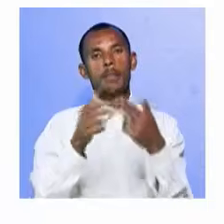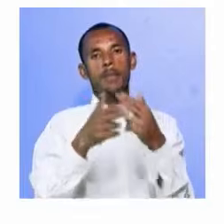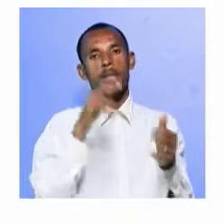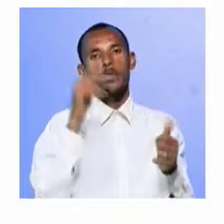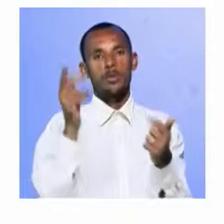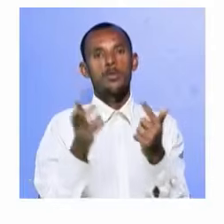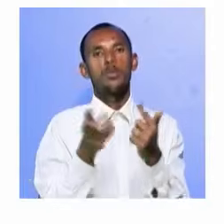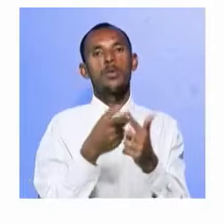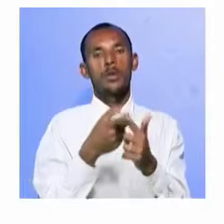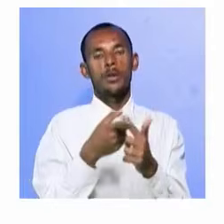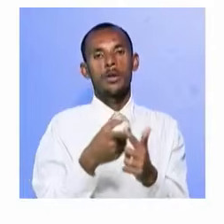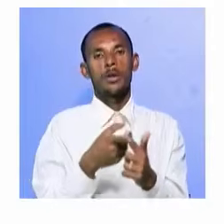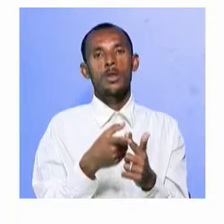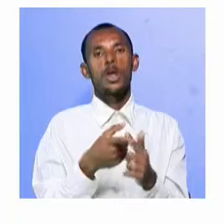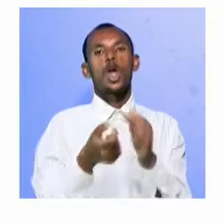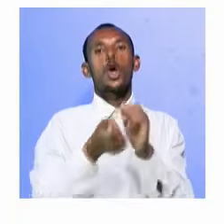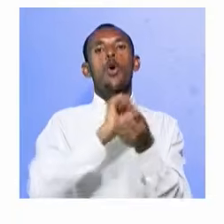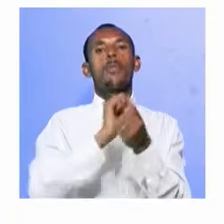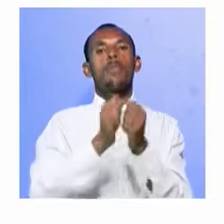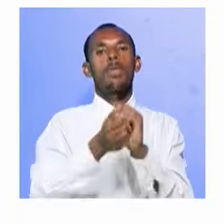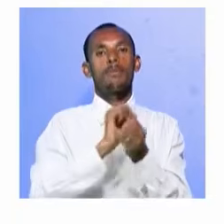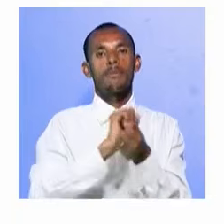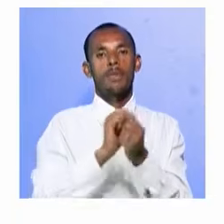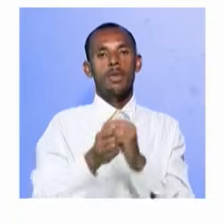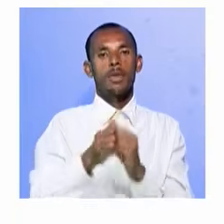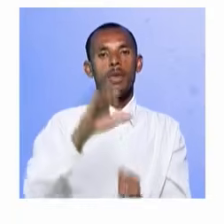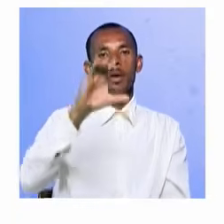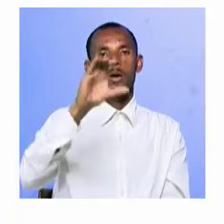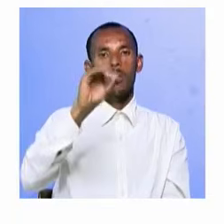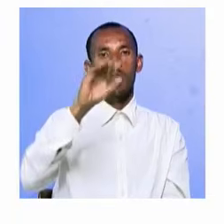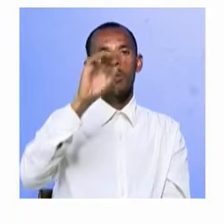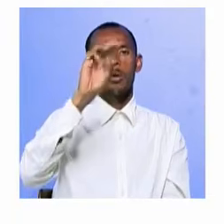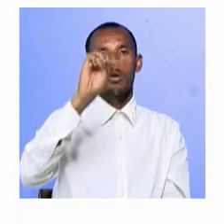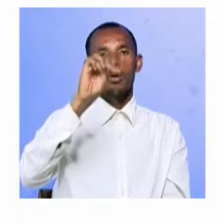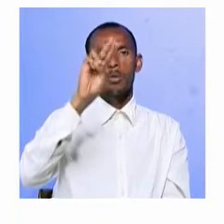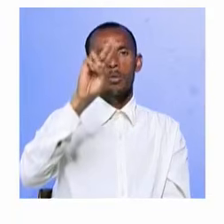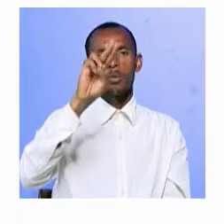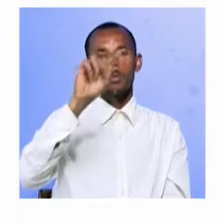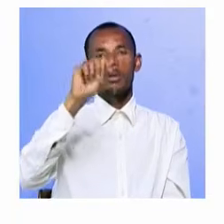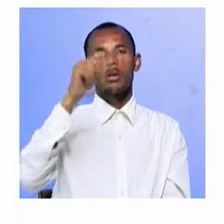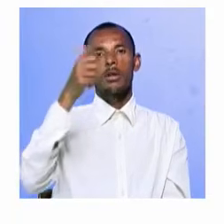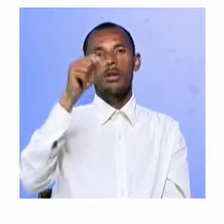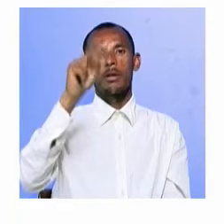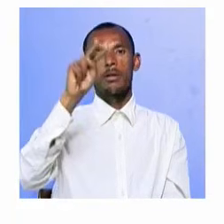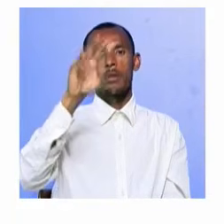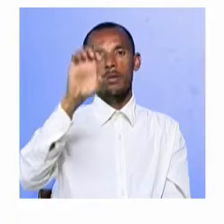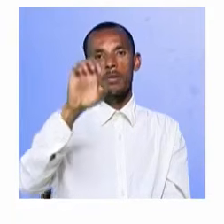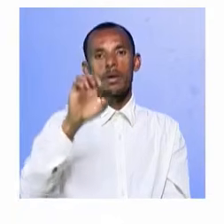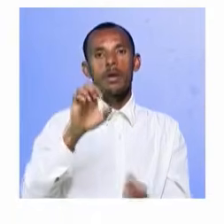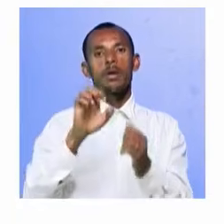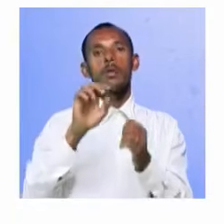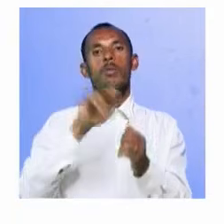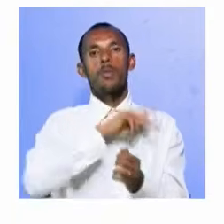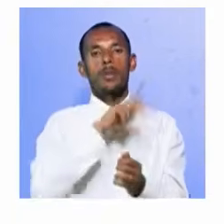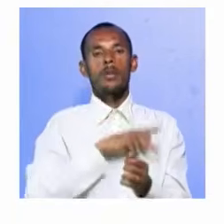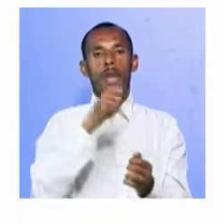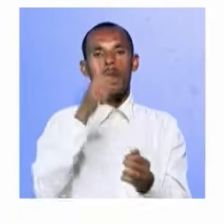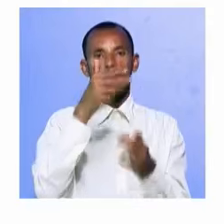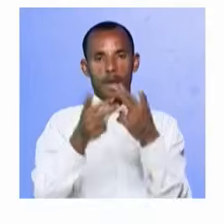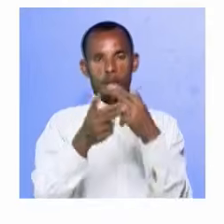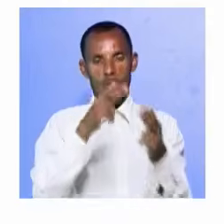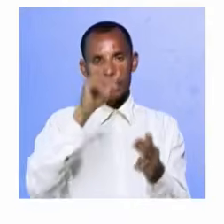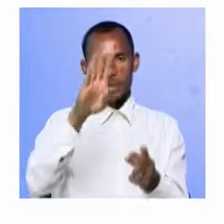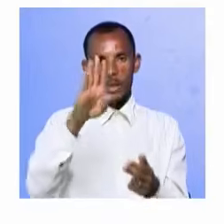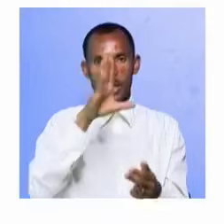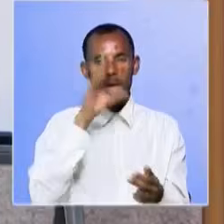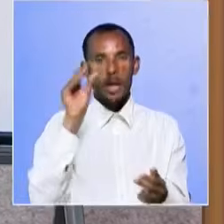is commutativity property. A times B and B times A are